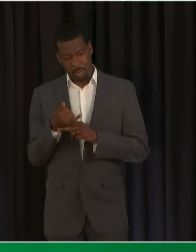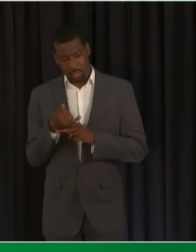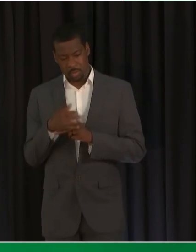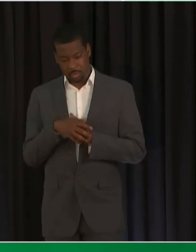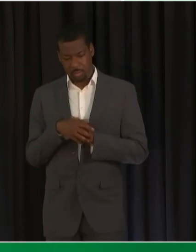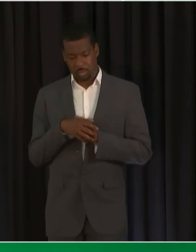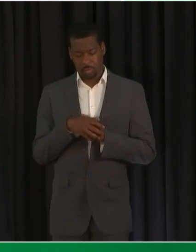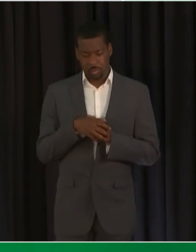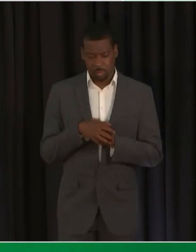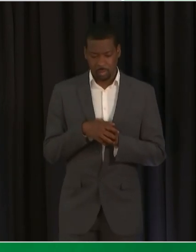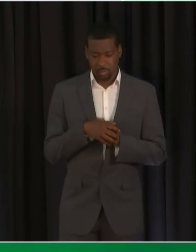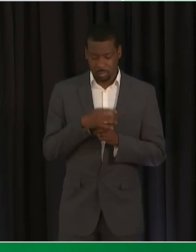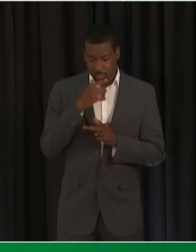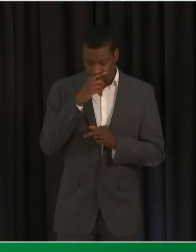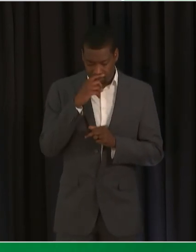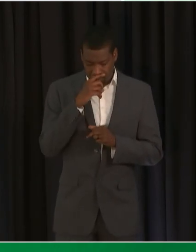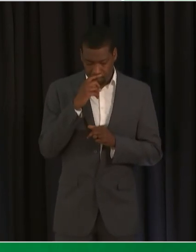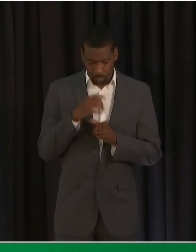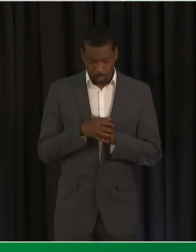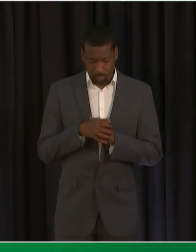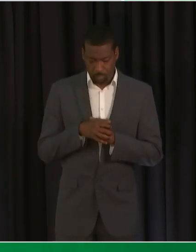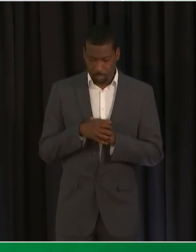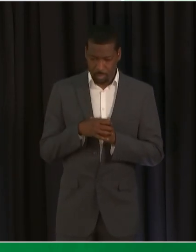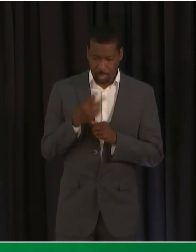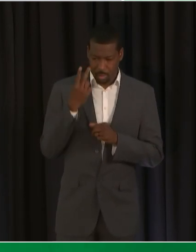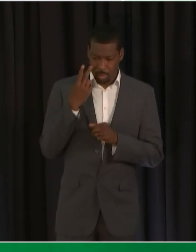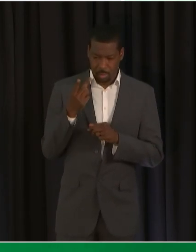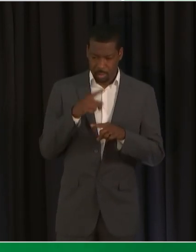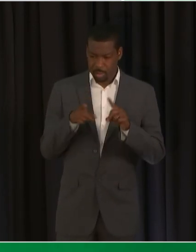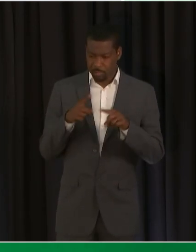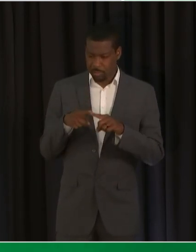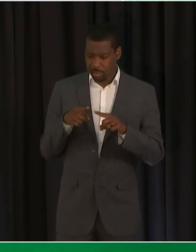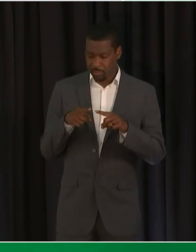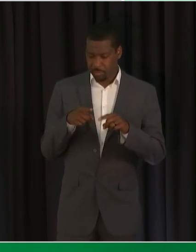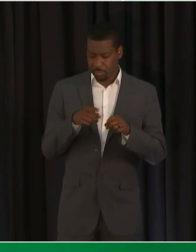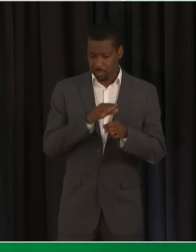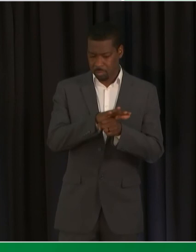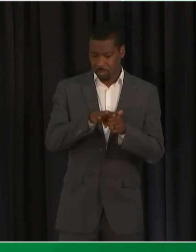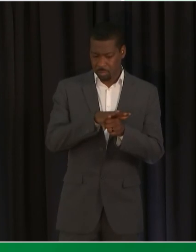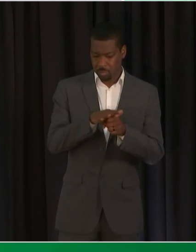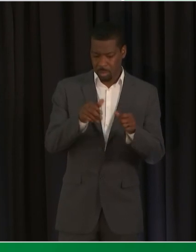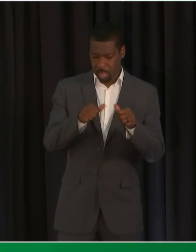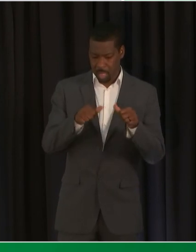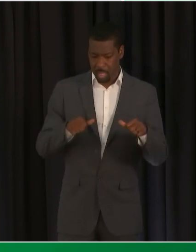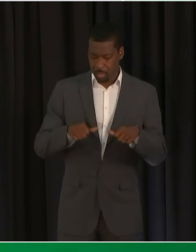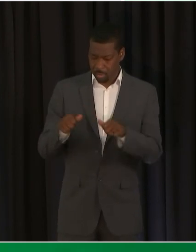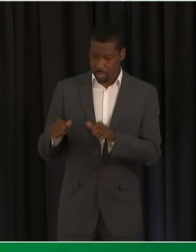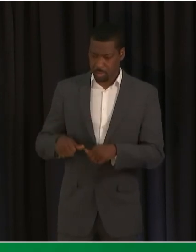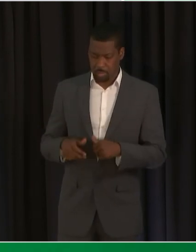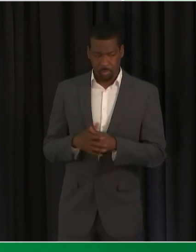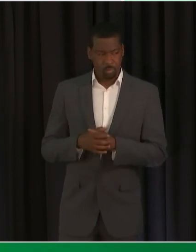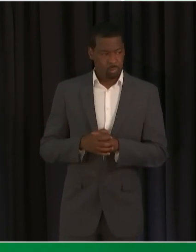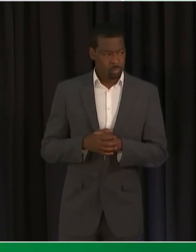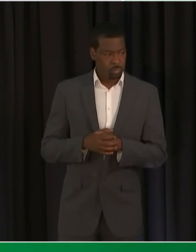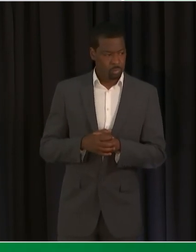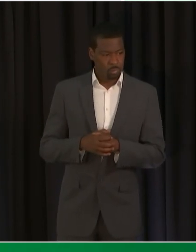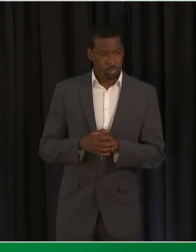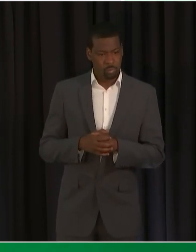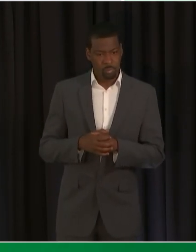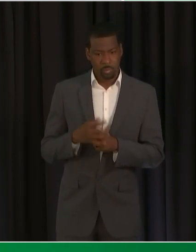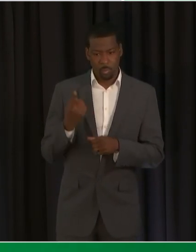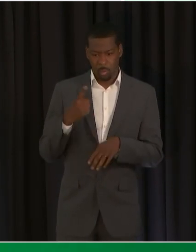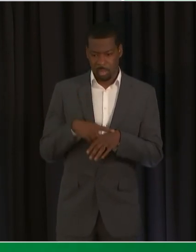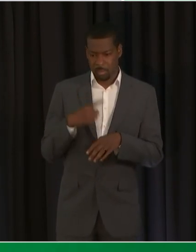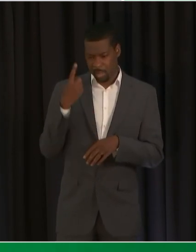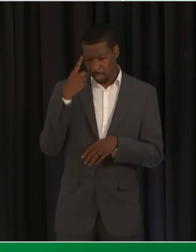project. We might have to map where those areas are in the district. Yeah, did that change though, Rod? Because at one